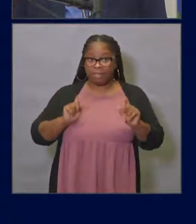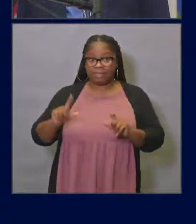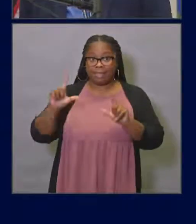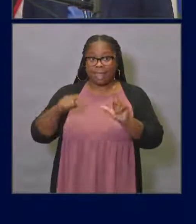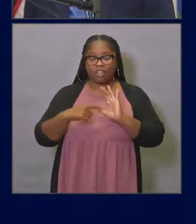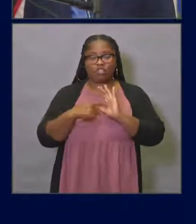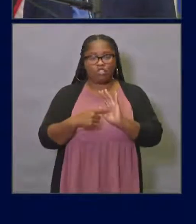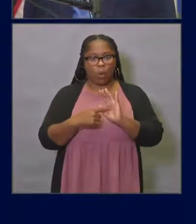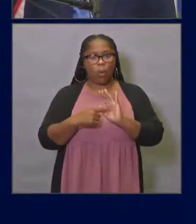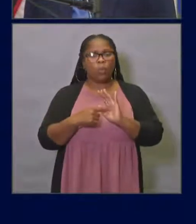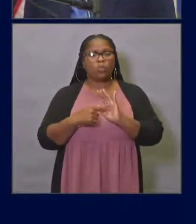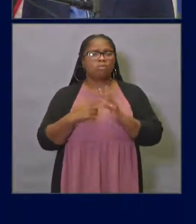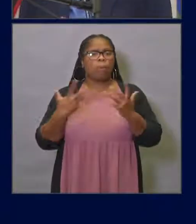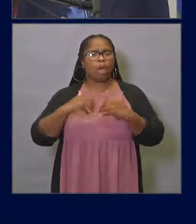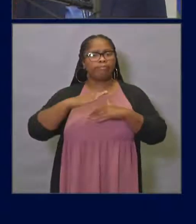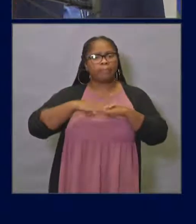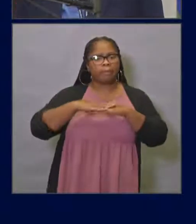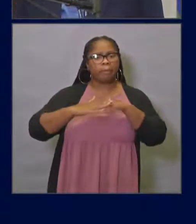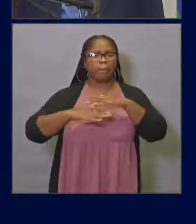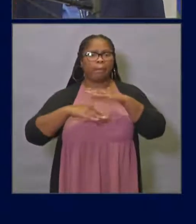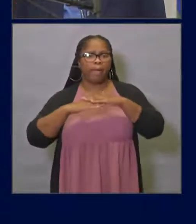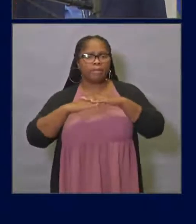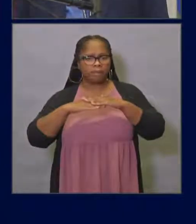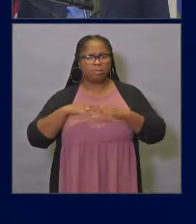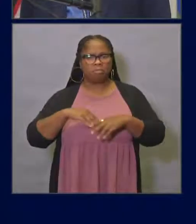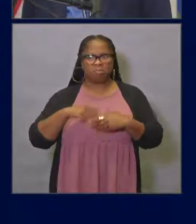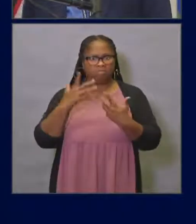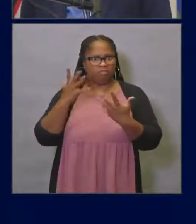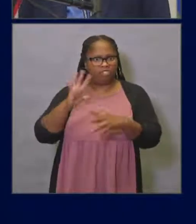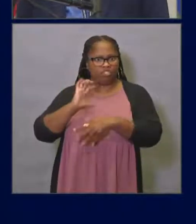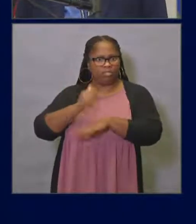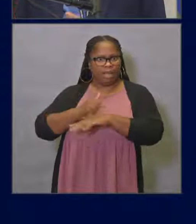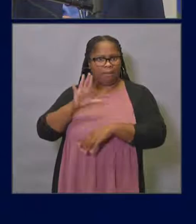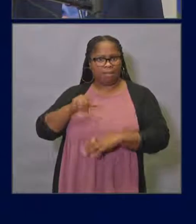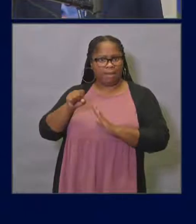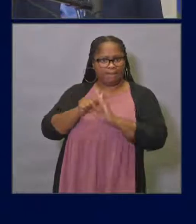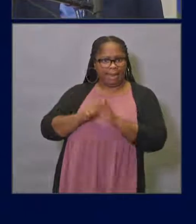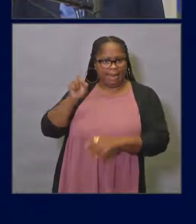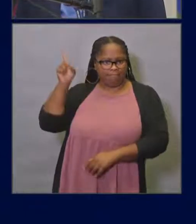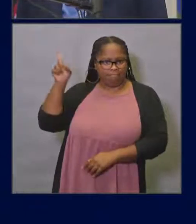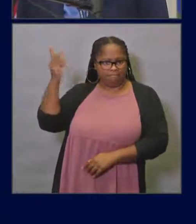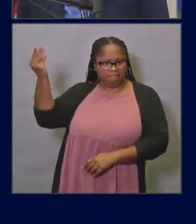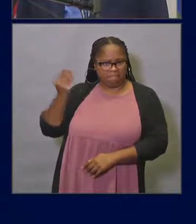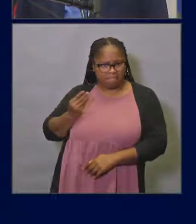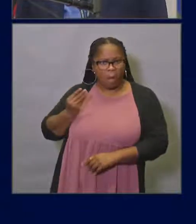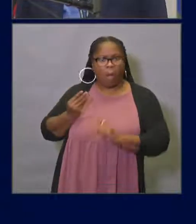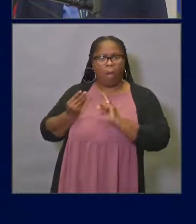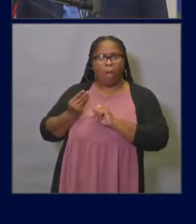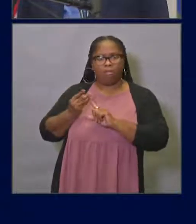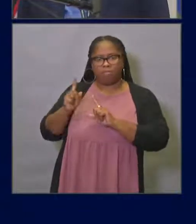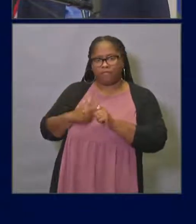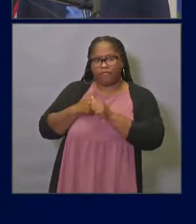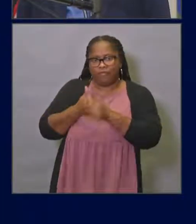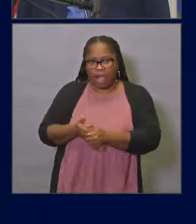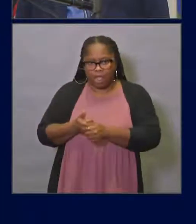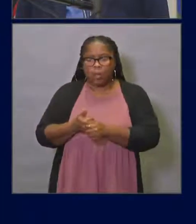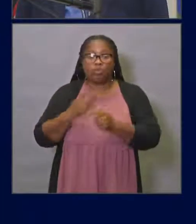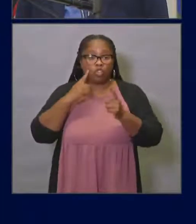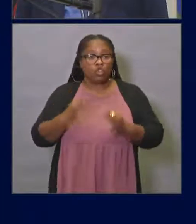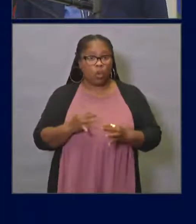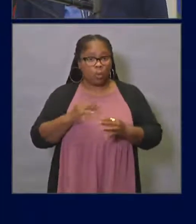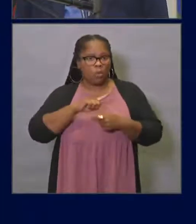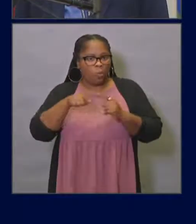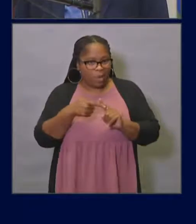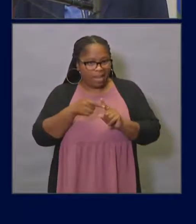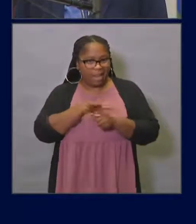metric thresholds that are set by the state to determine when counties can move to a new tier. The next